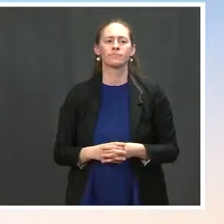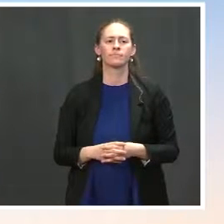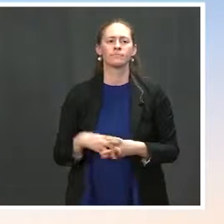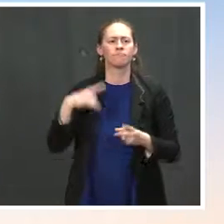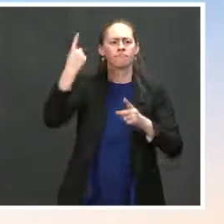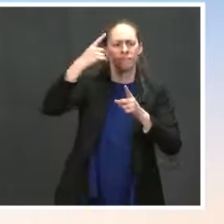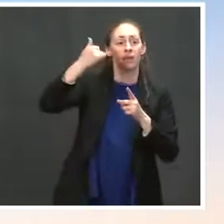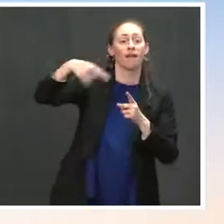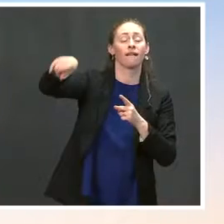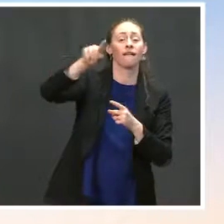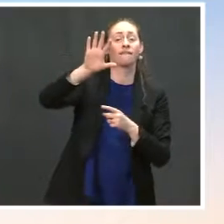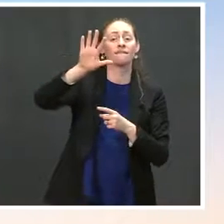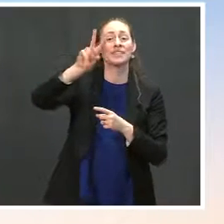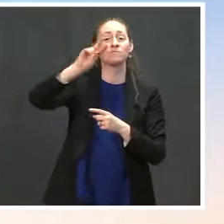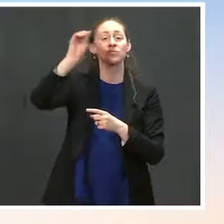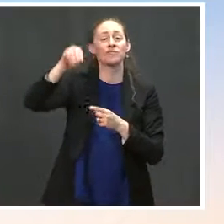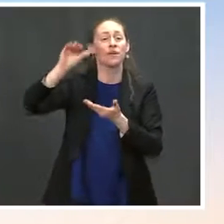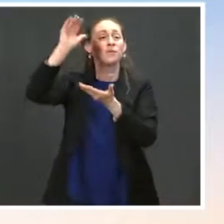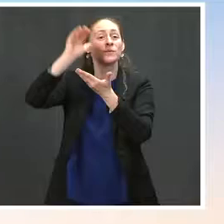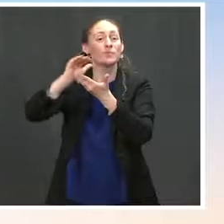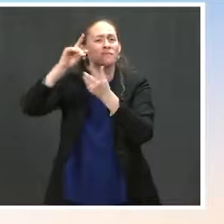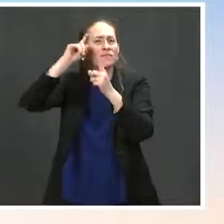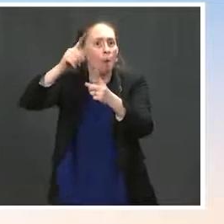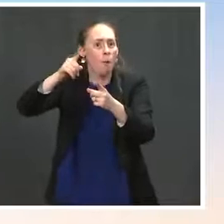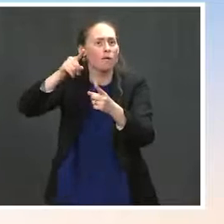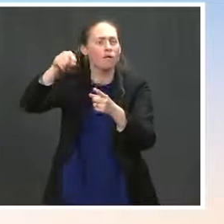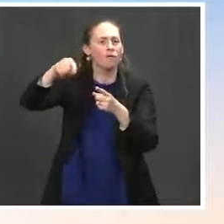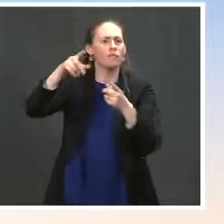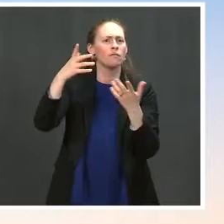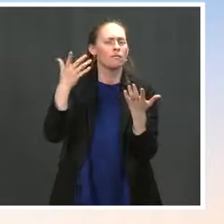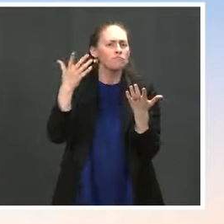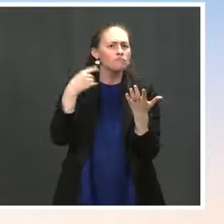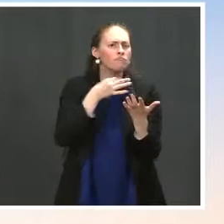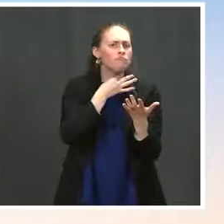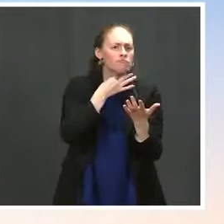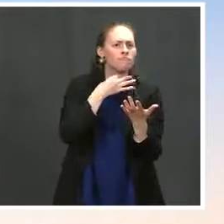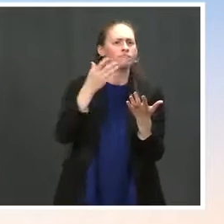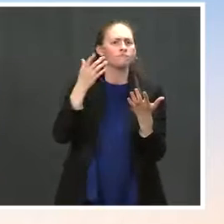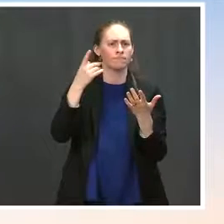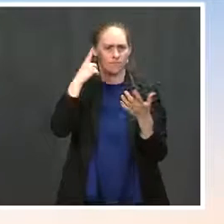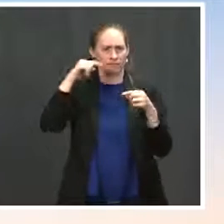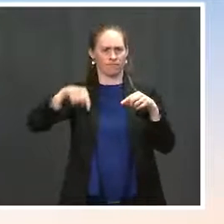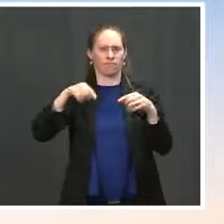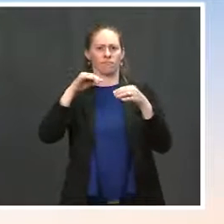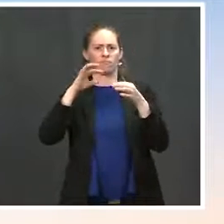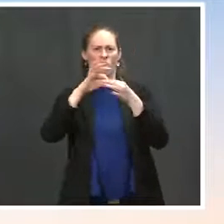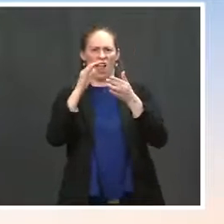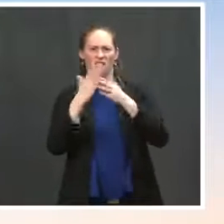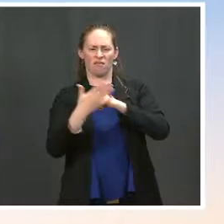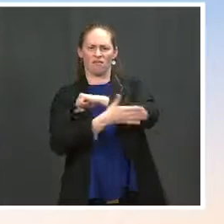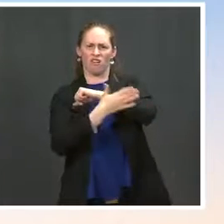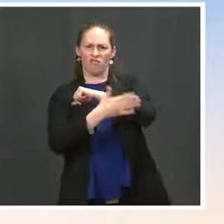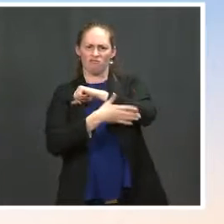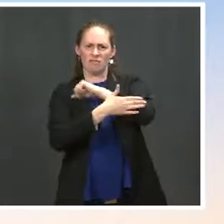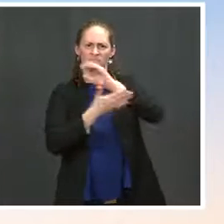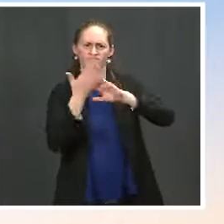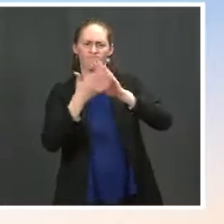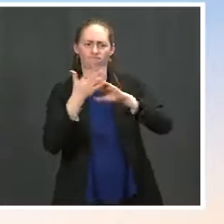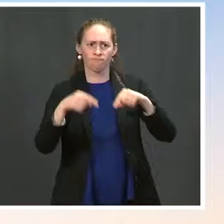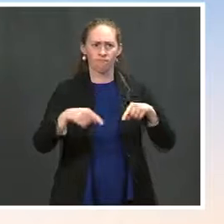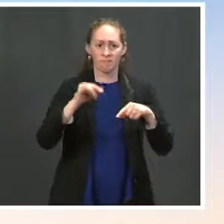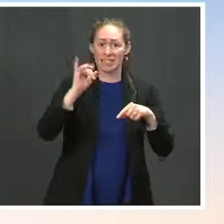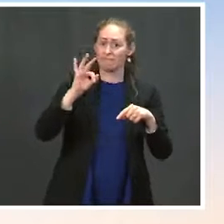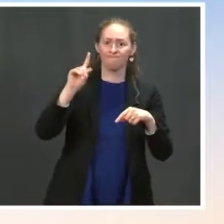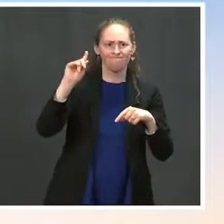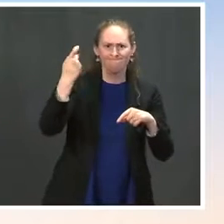reduction goal, many of the measures that you've pointed to are ones that are included in this broader infrastructure plan. If you can't get this plan passed, though, can you